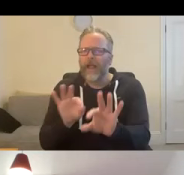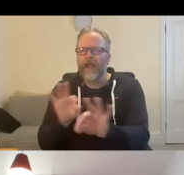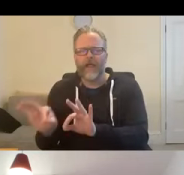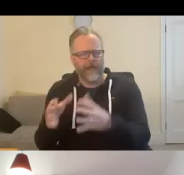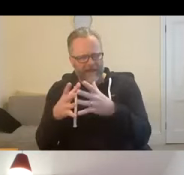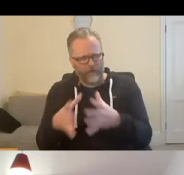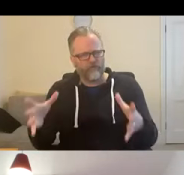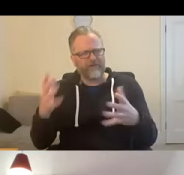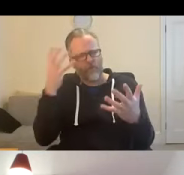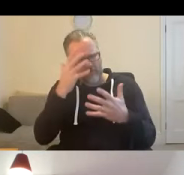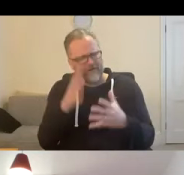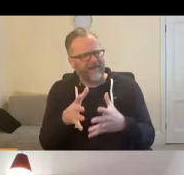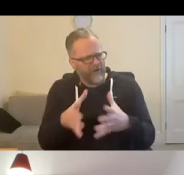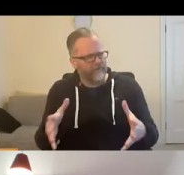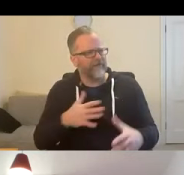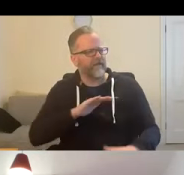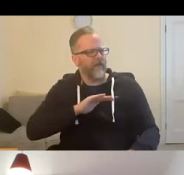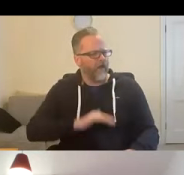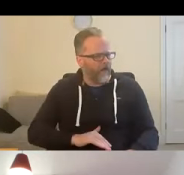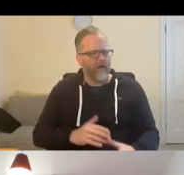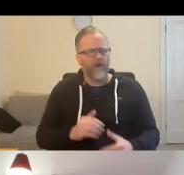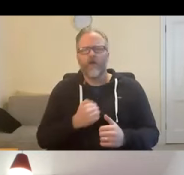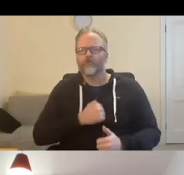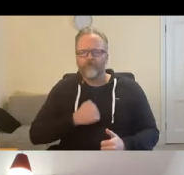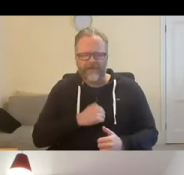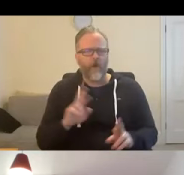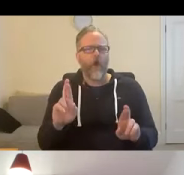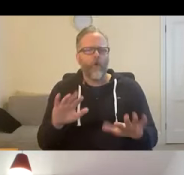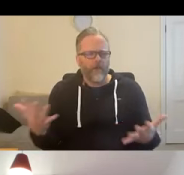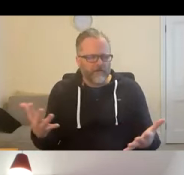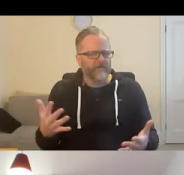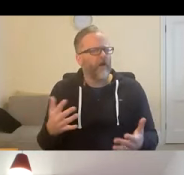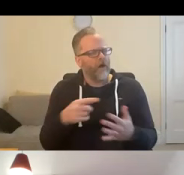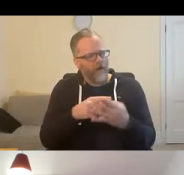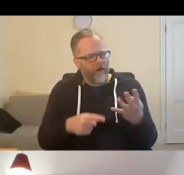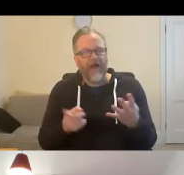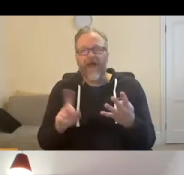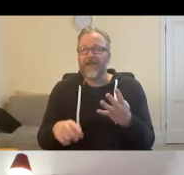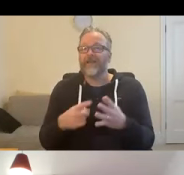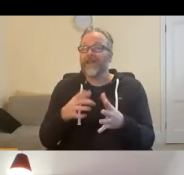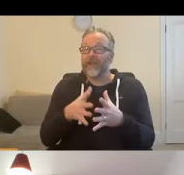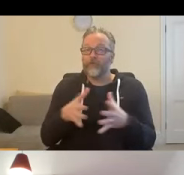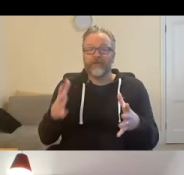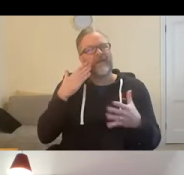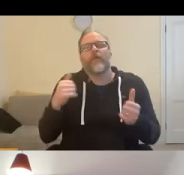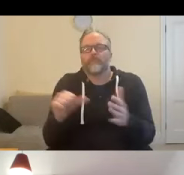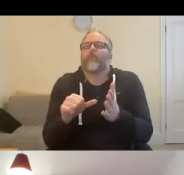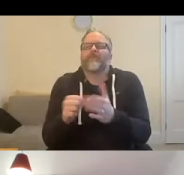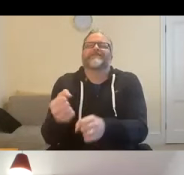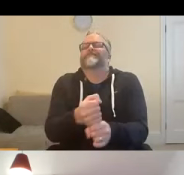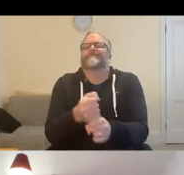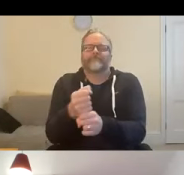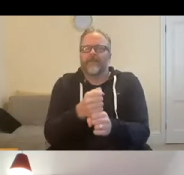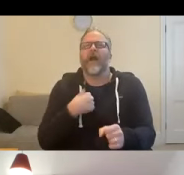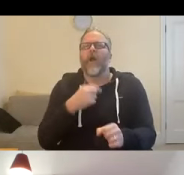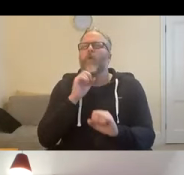worry, low mood, grief, hopelessness, but also that there is an increase in mental health problems. So I'm going to talk about